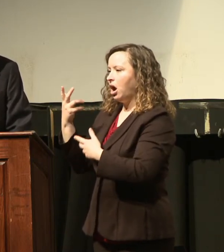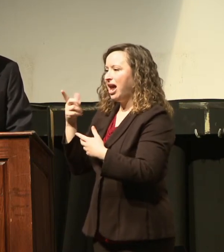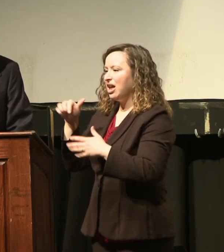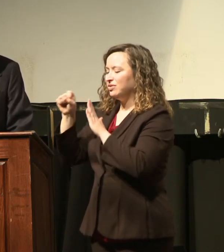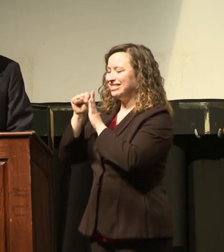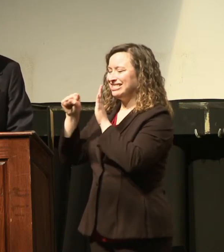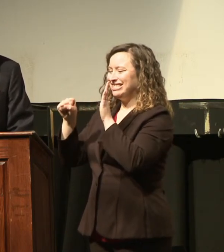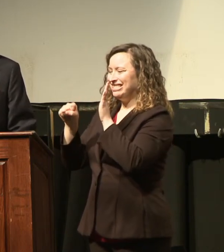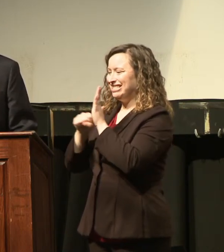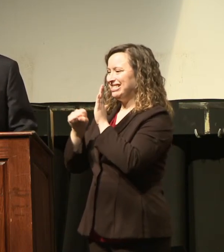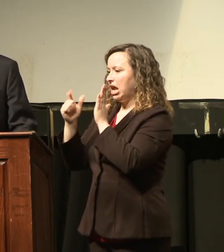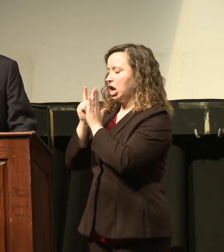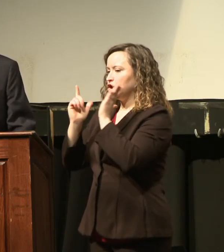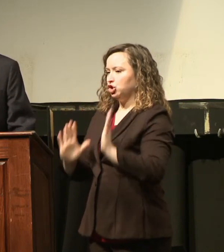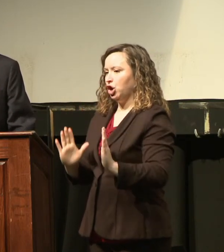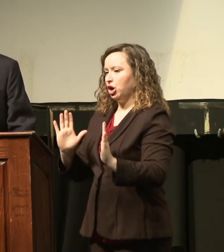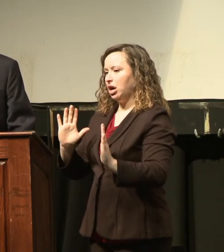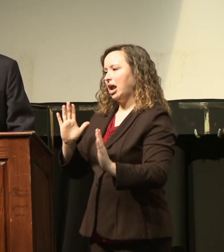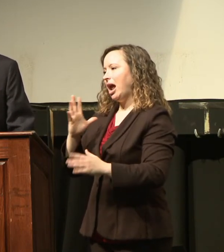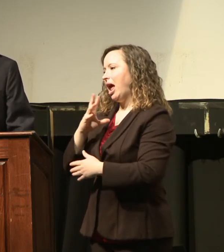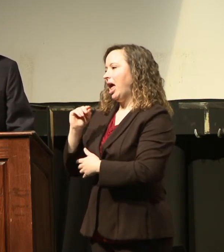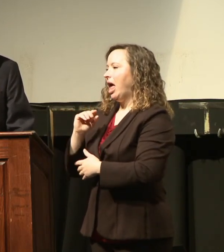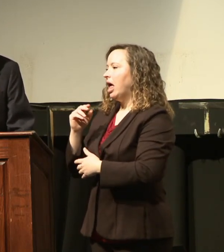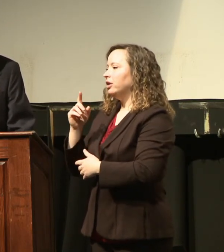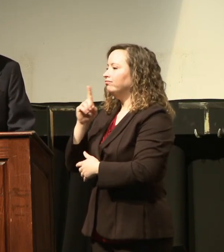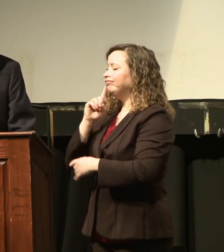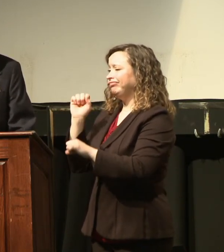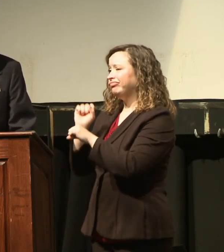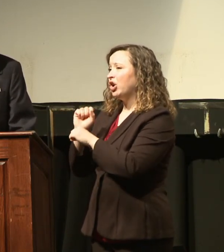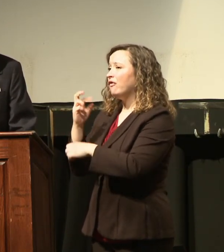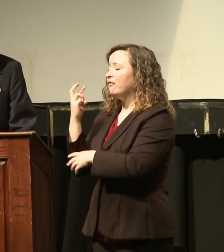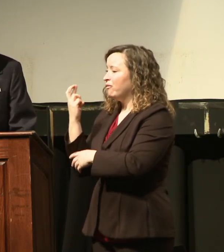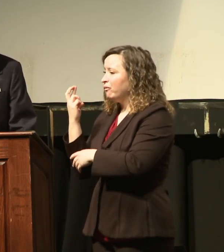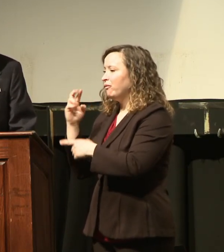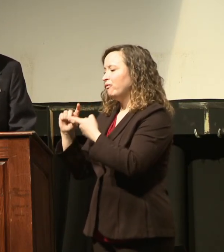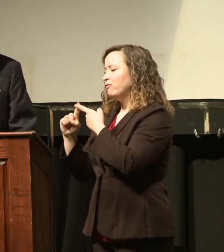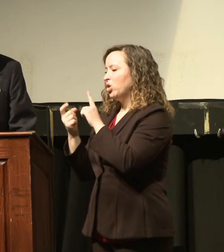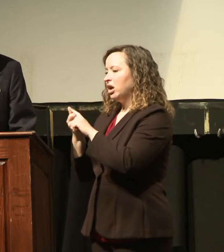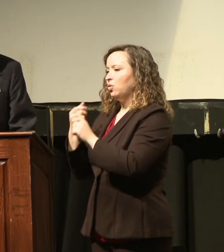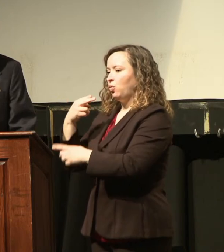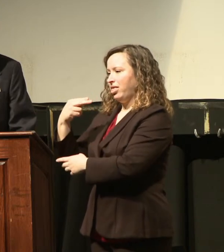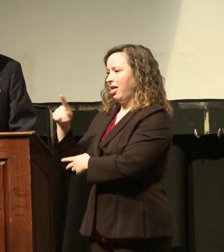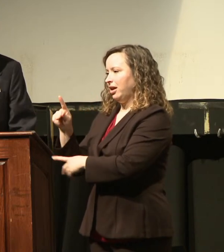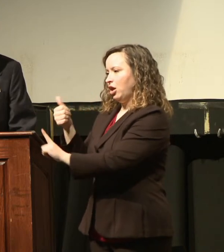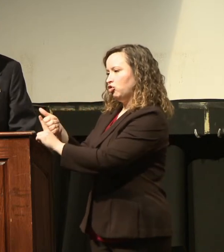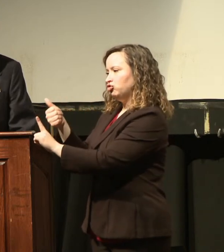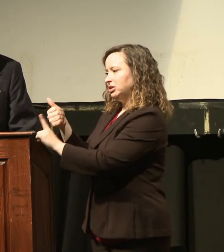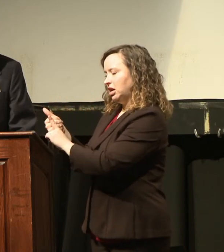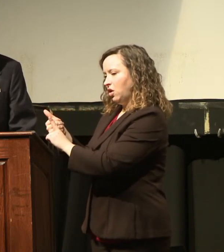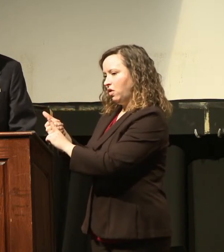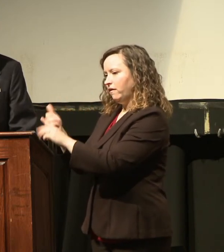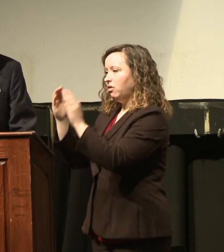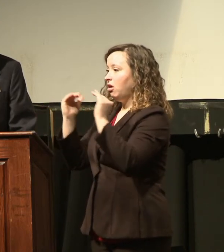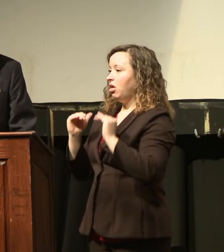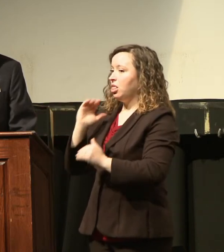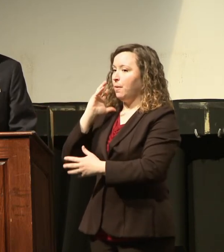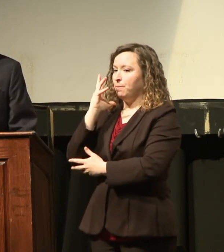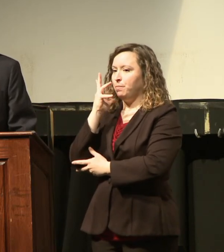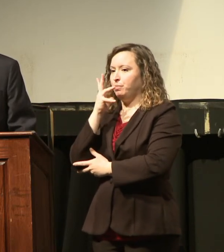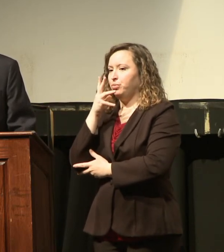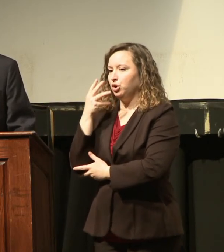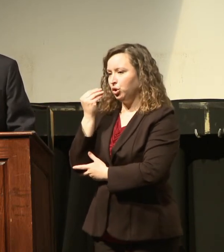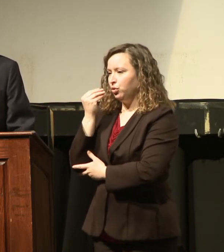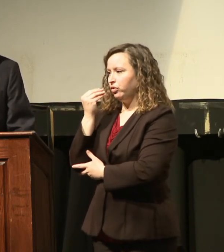was also the personal friend of Miss Helen Keller. The beautiful